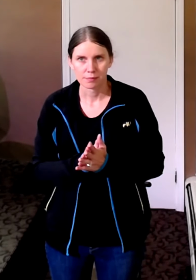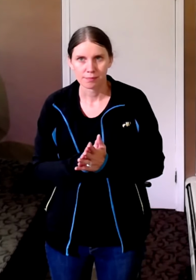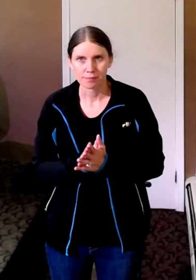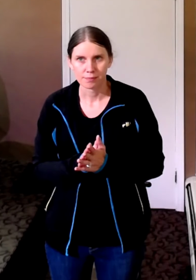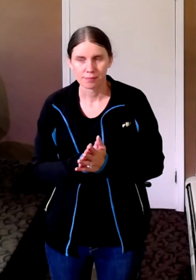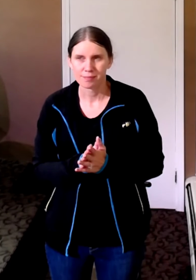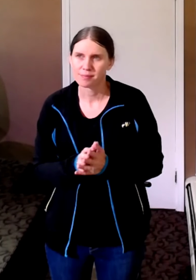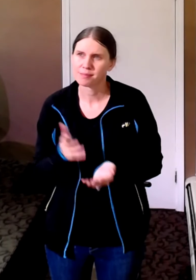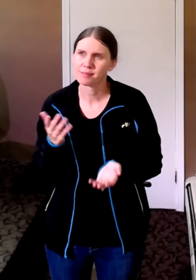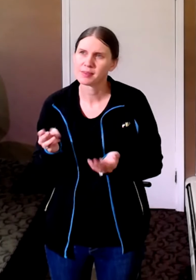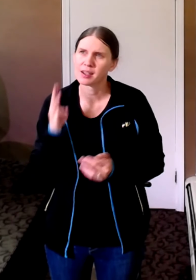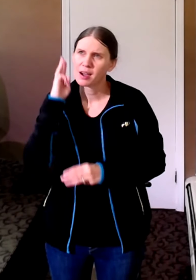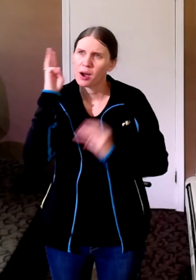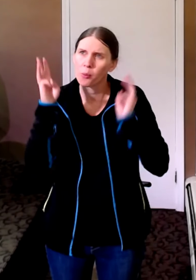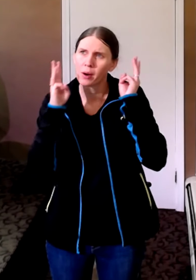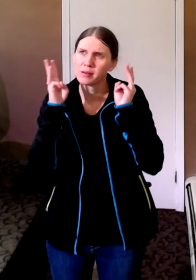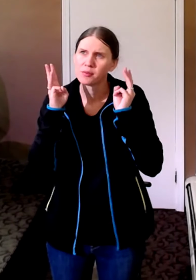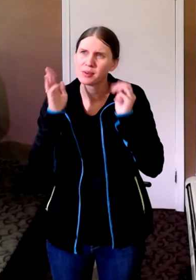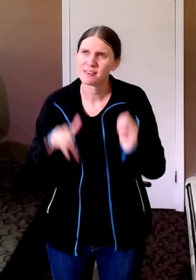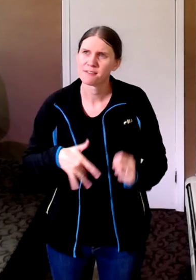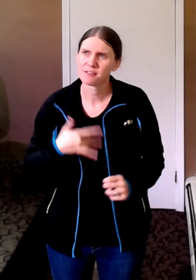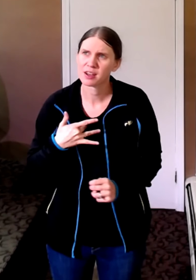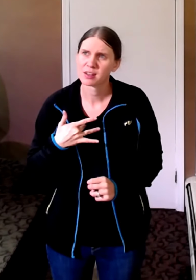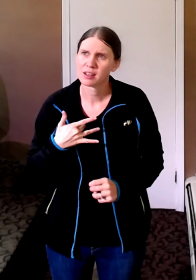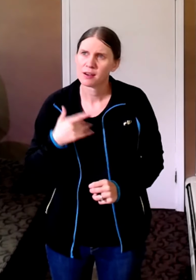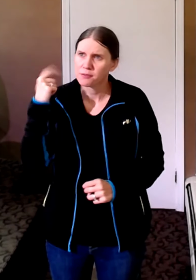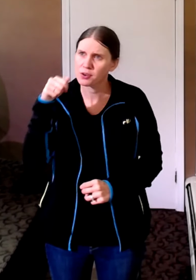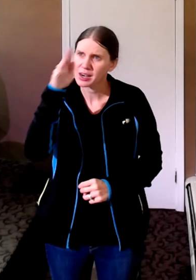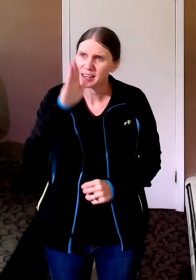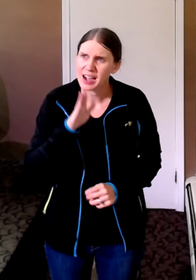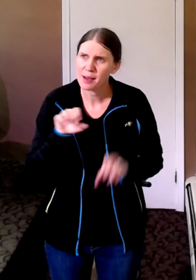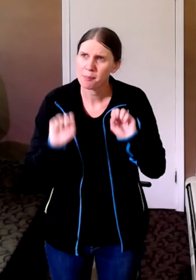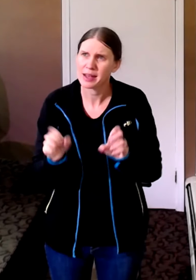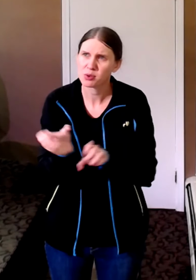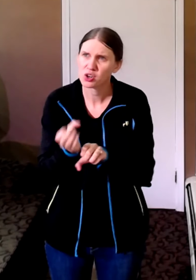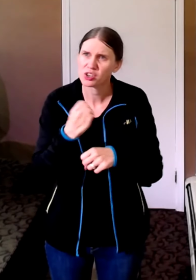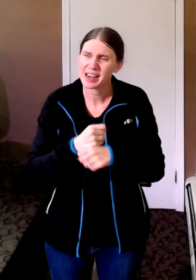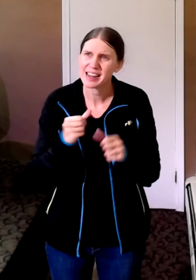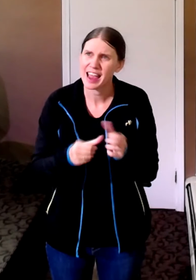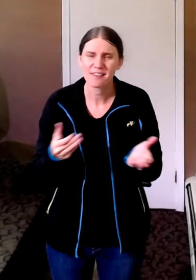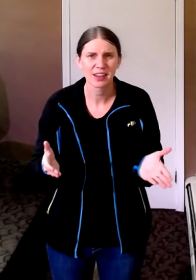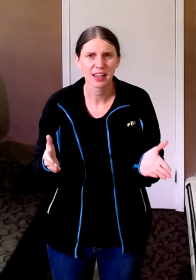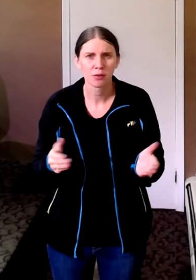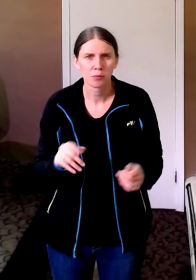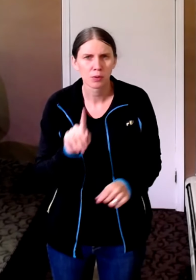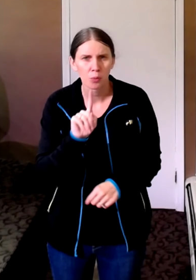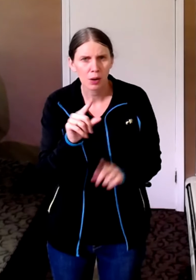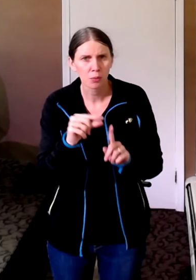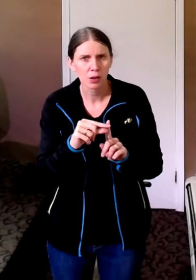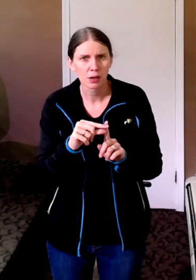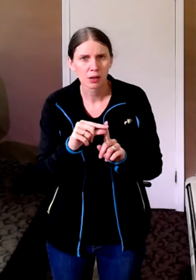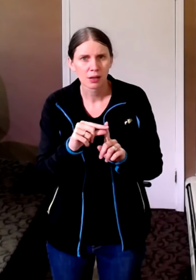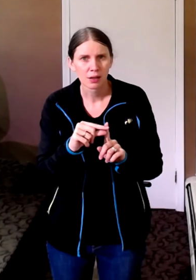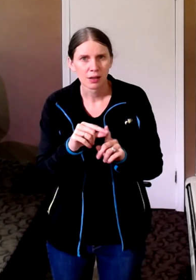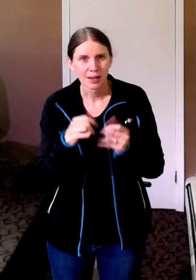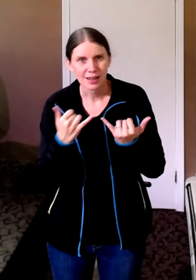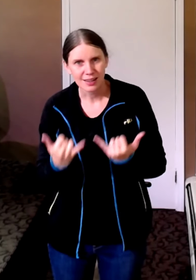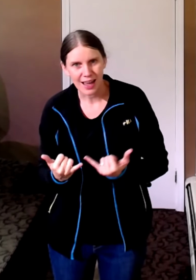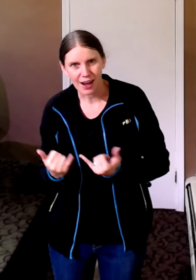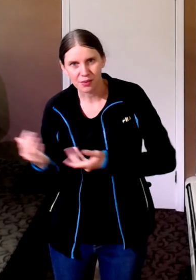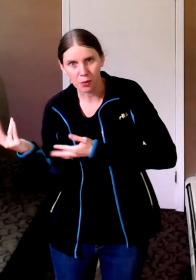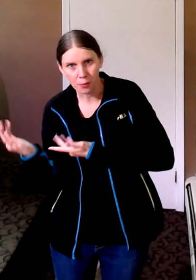I wonder what it felt like for a God who could create everything with a word to wait upon